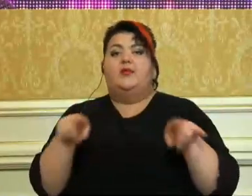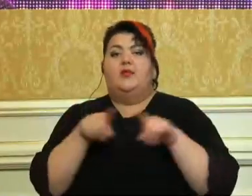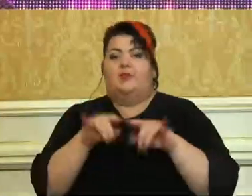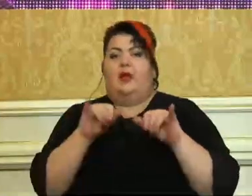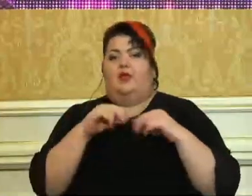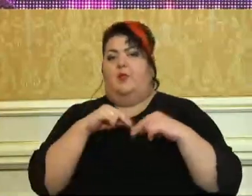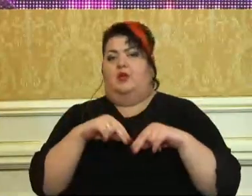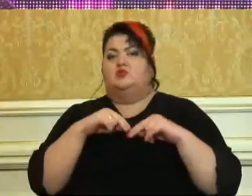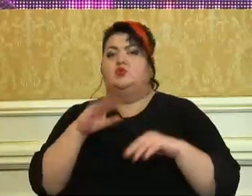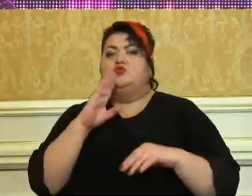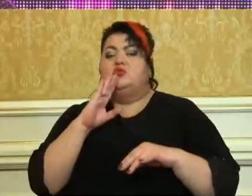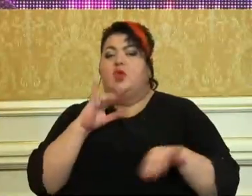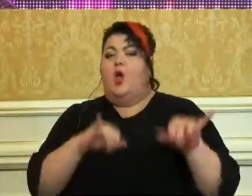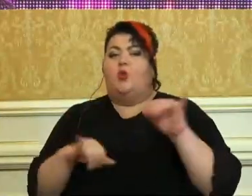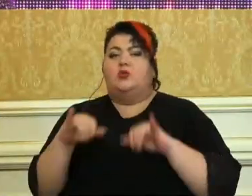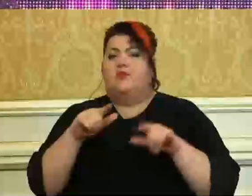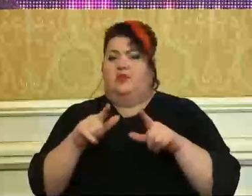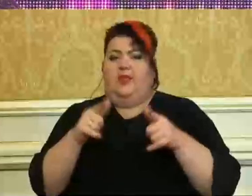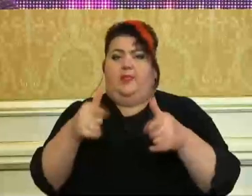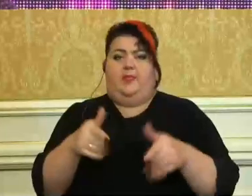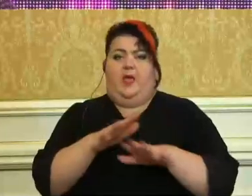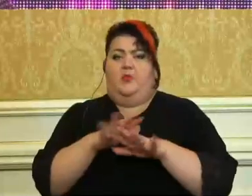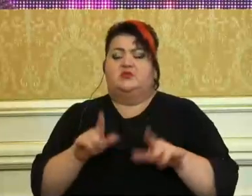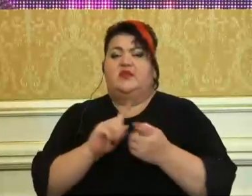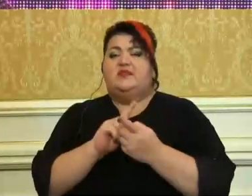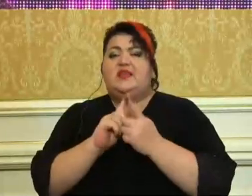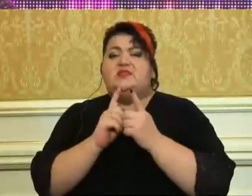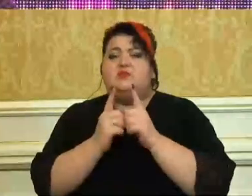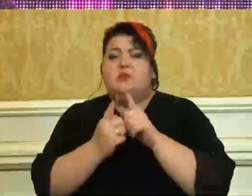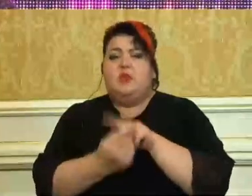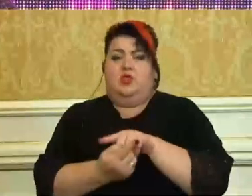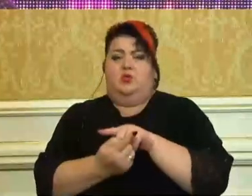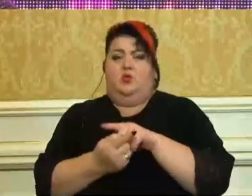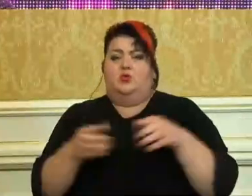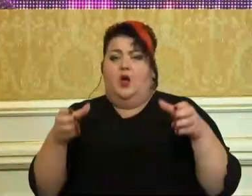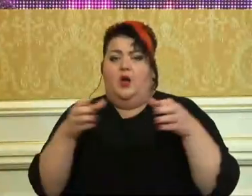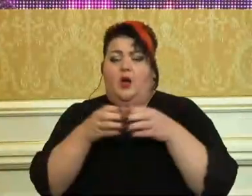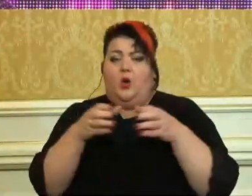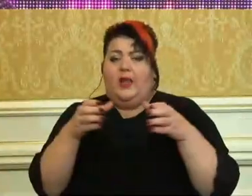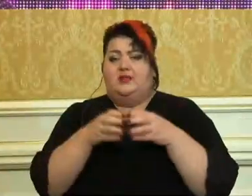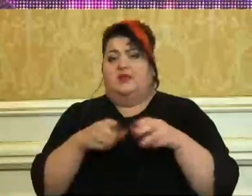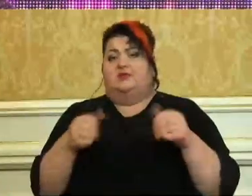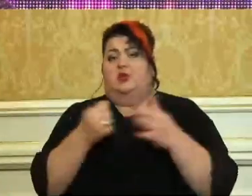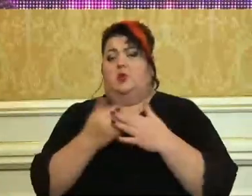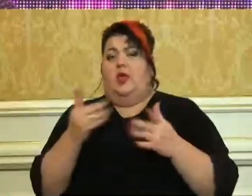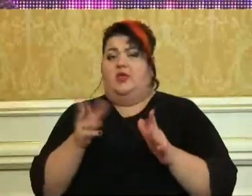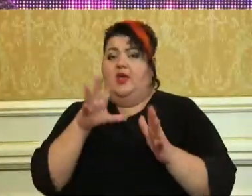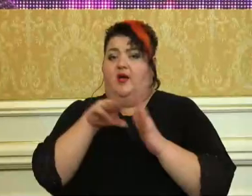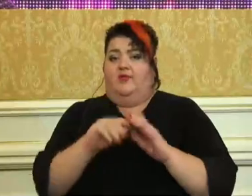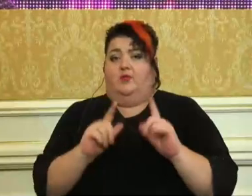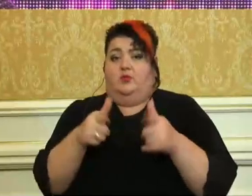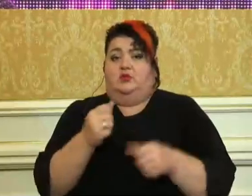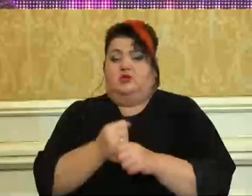was done, and this is what women do, what they are doing. They are institutionally dealing with the changes. They are